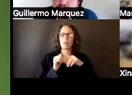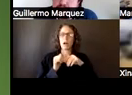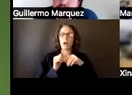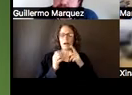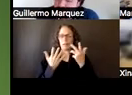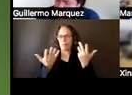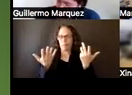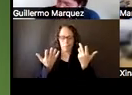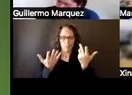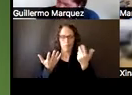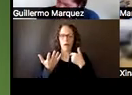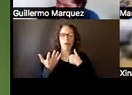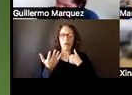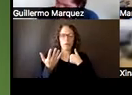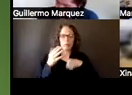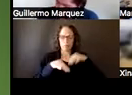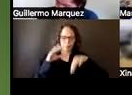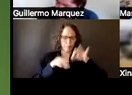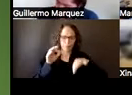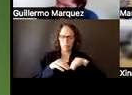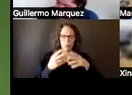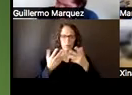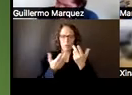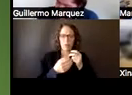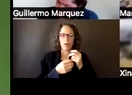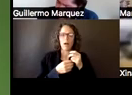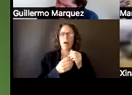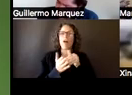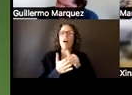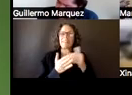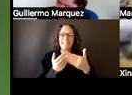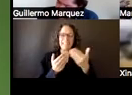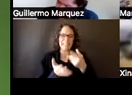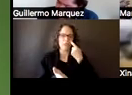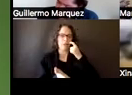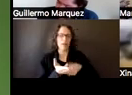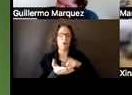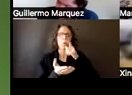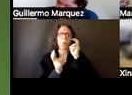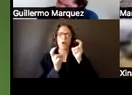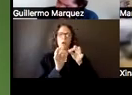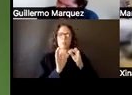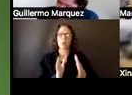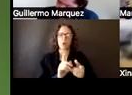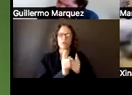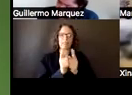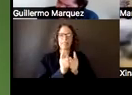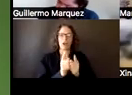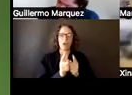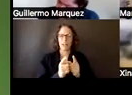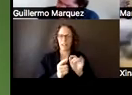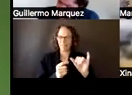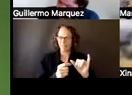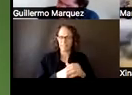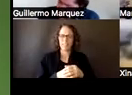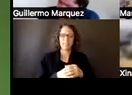a lot of them served as translators, because most of individuals that were arriving, as opposed to the ideas that we